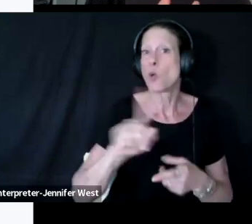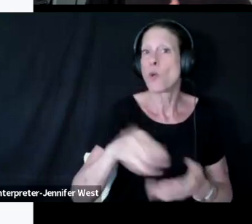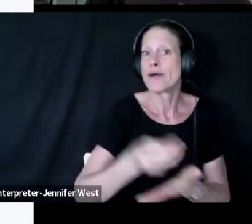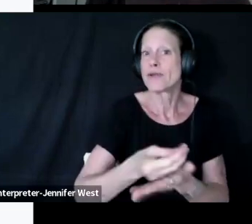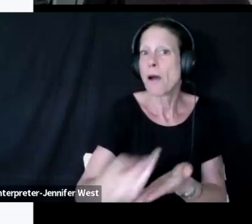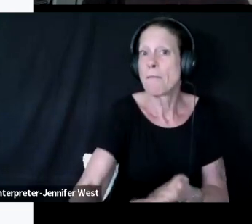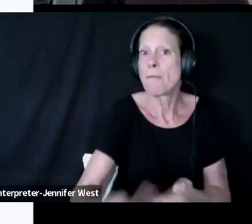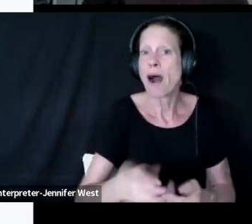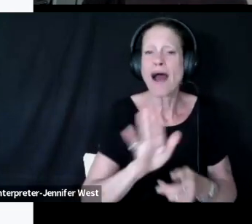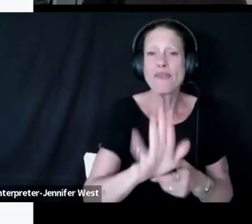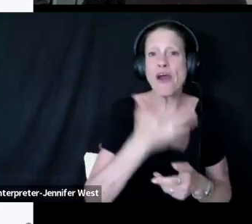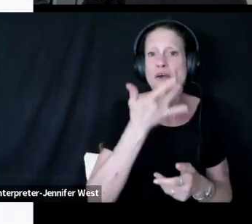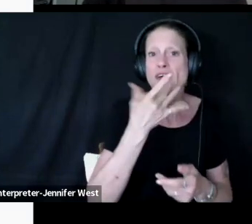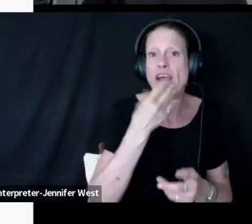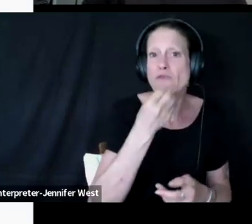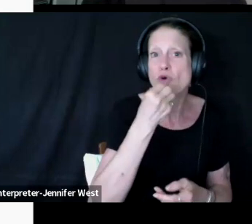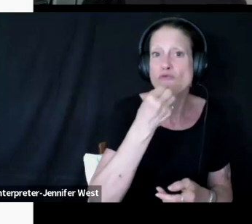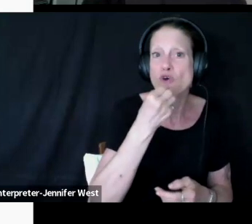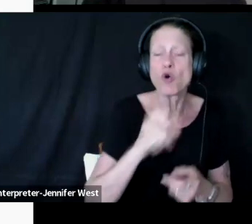favorite music.